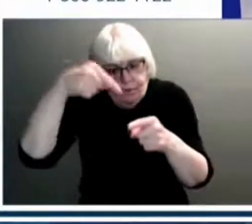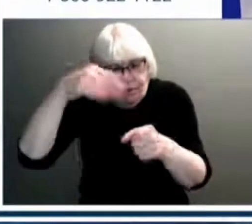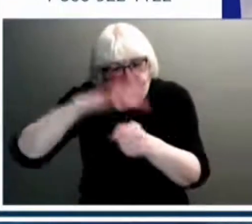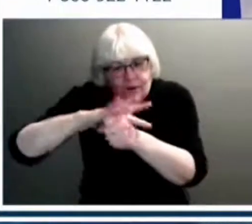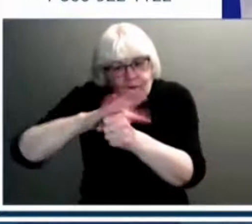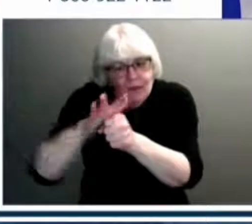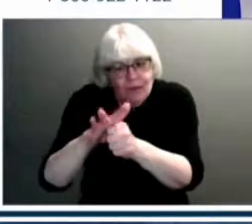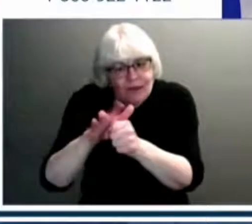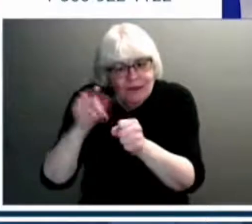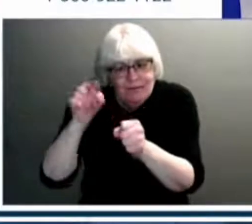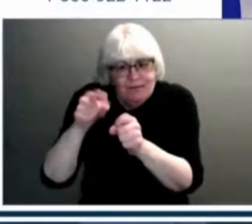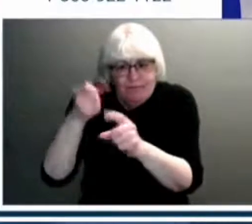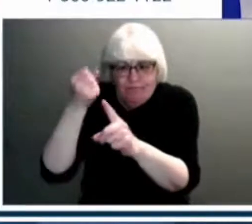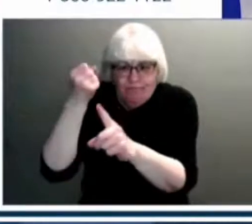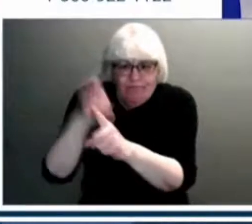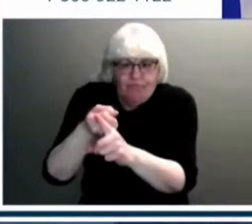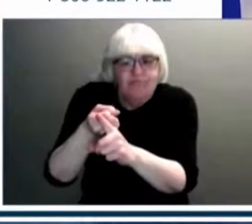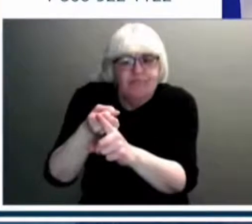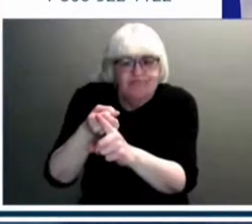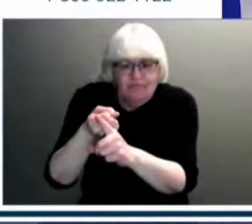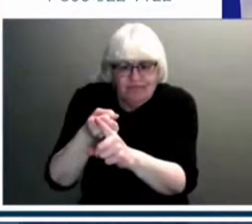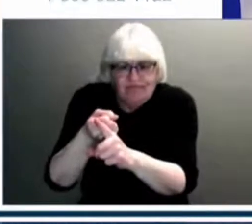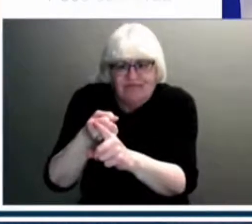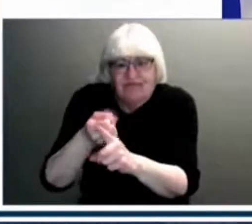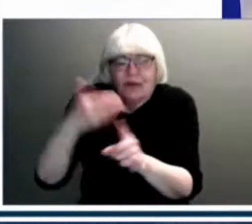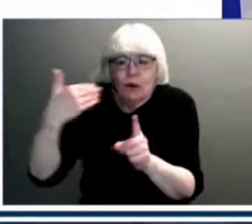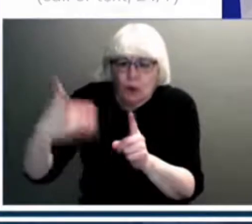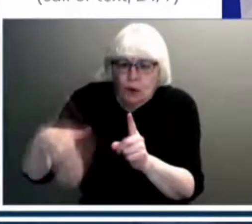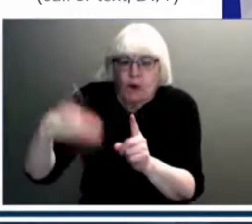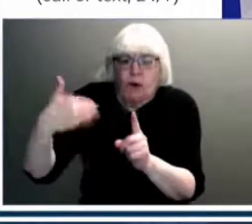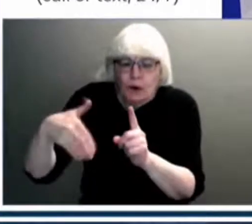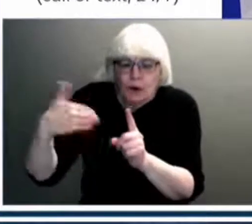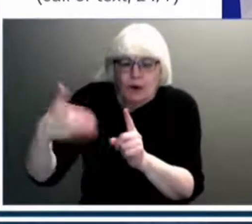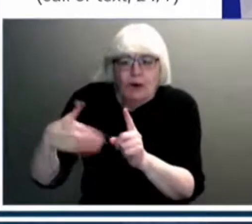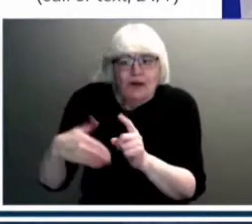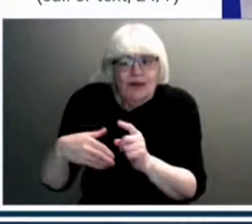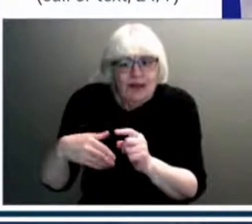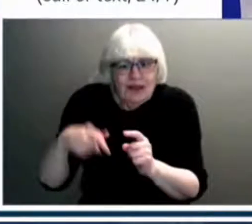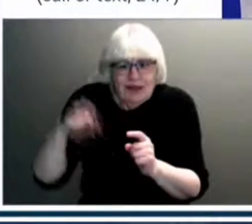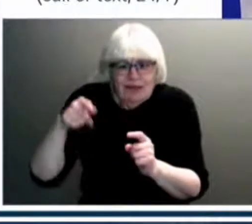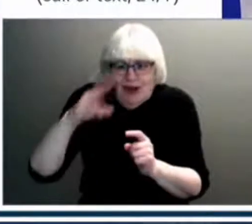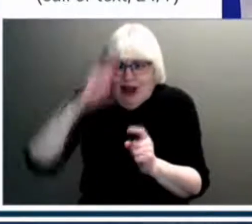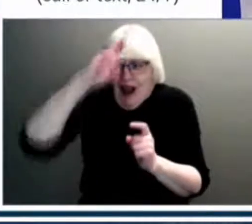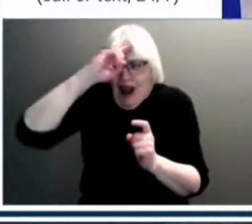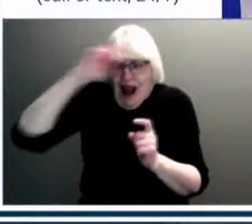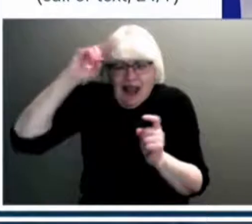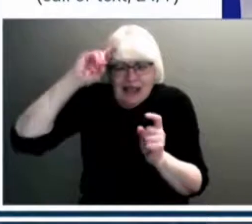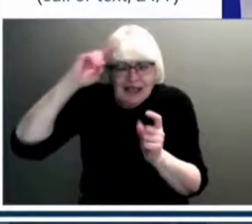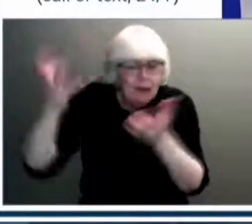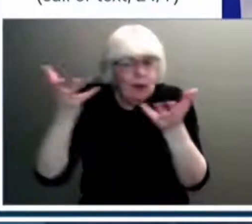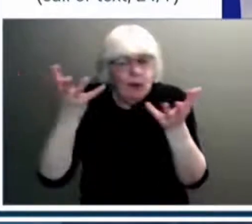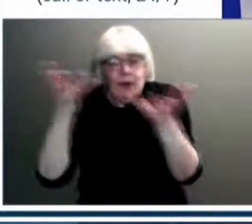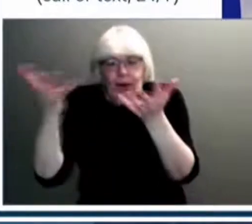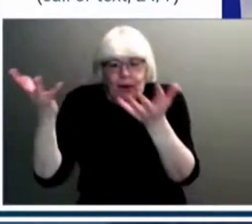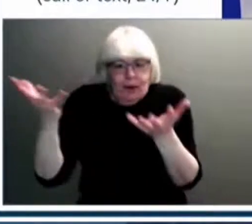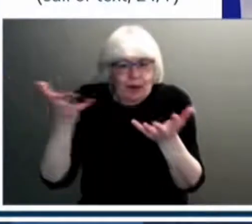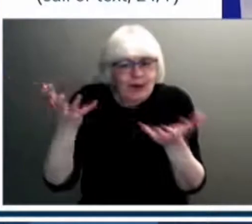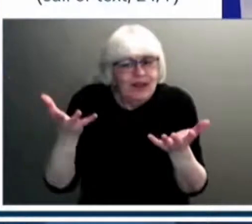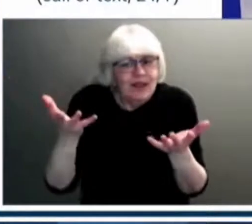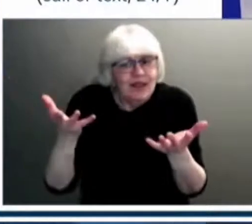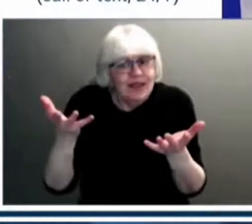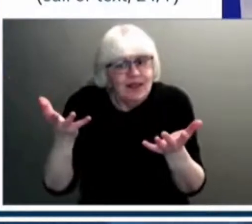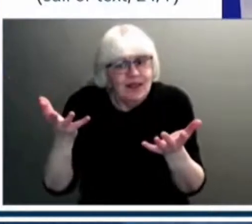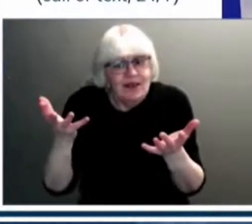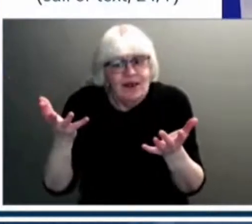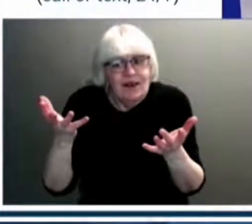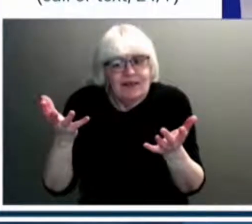communities and on our systems, including the healthcare system. So, from that perspective, it's people are wondering about the